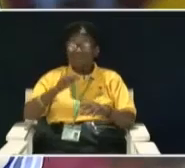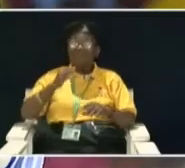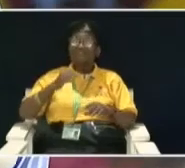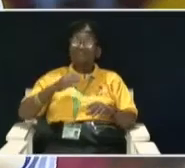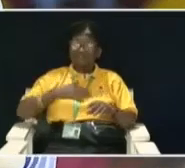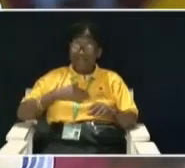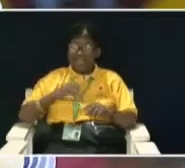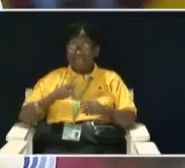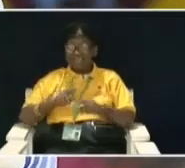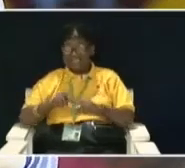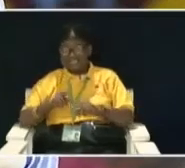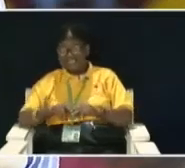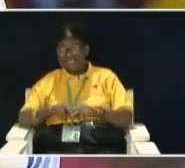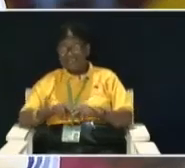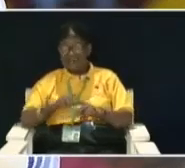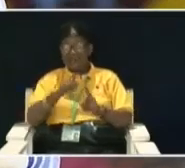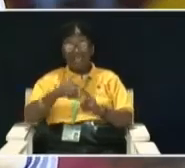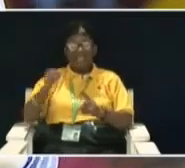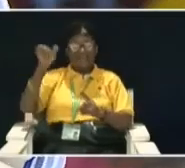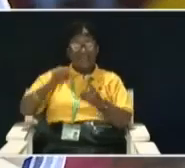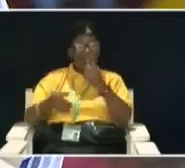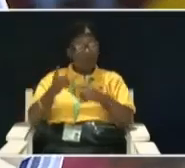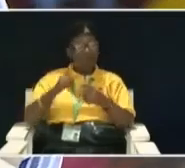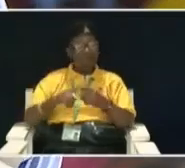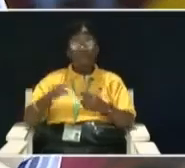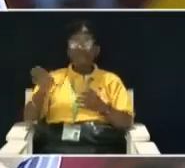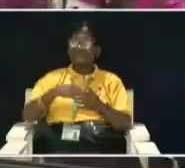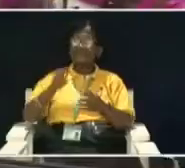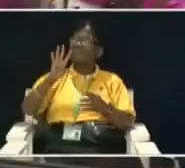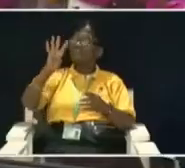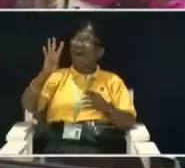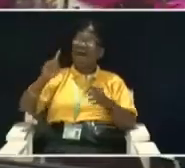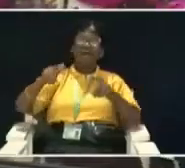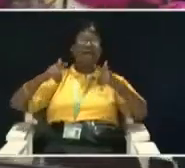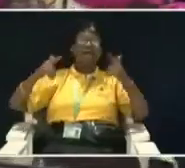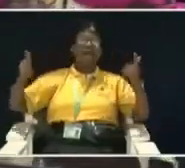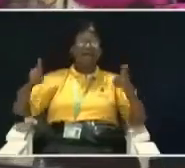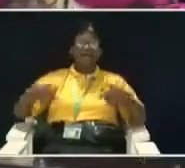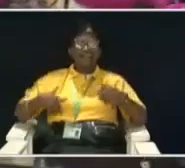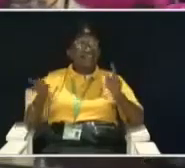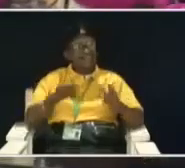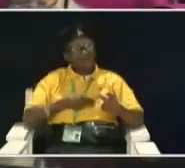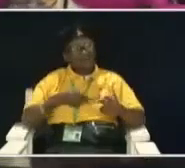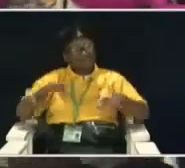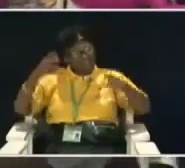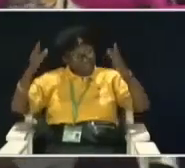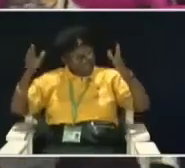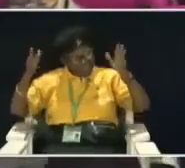Glory be to God. Let's give God a big round of applause for all the